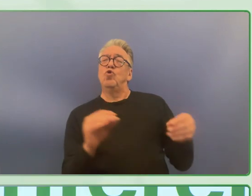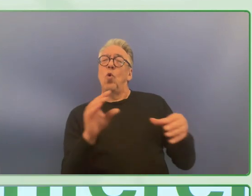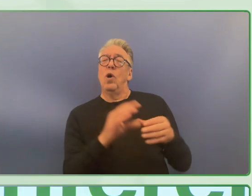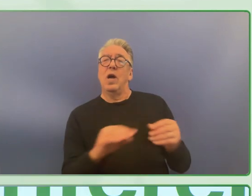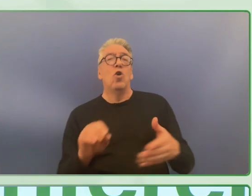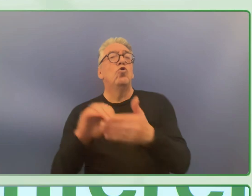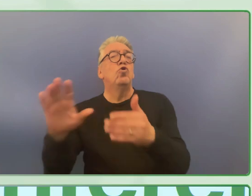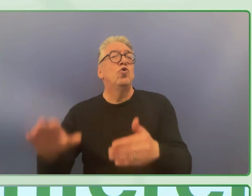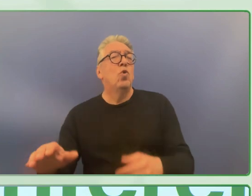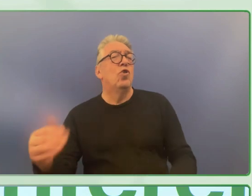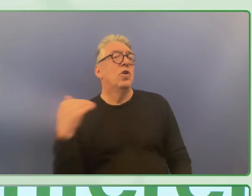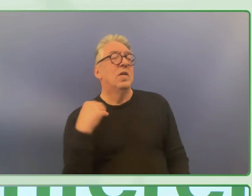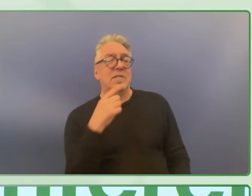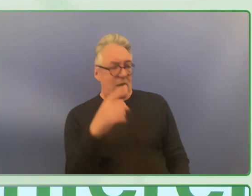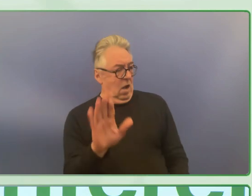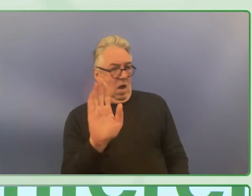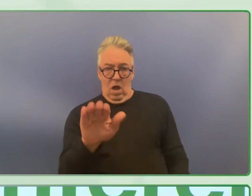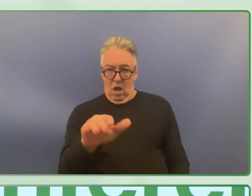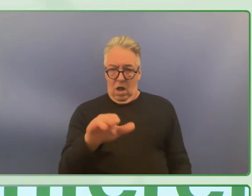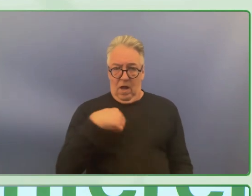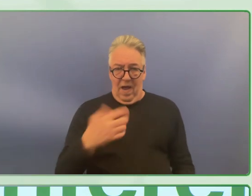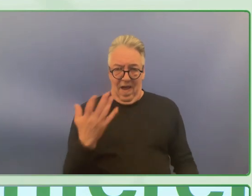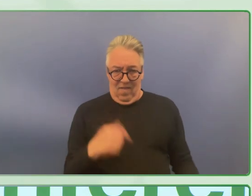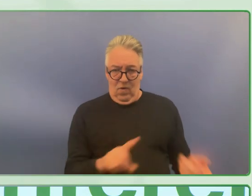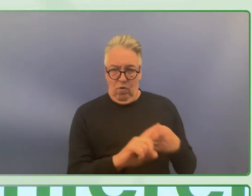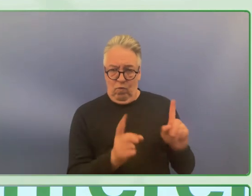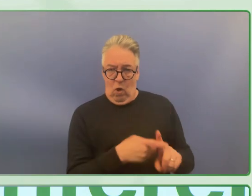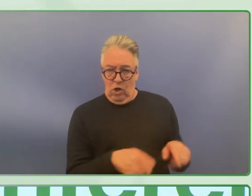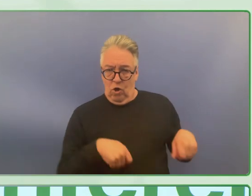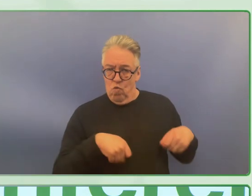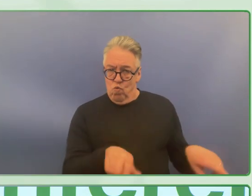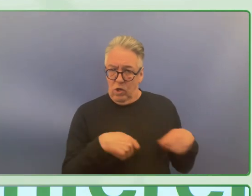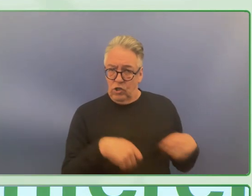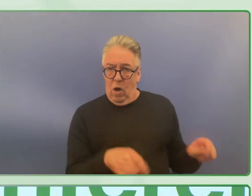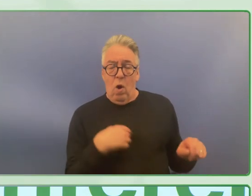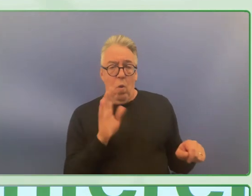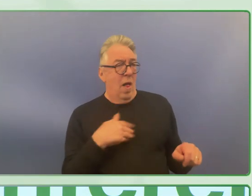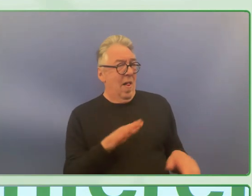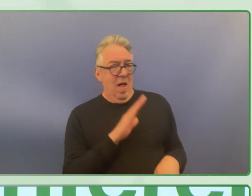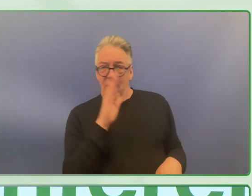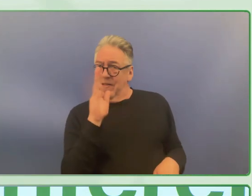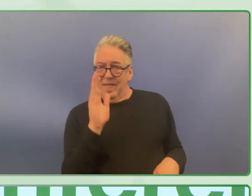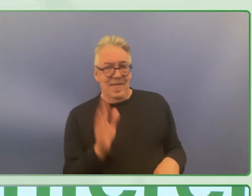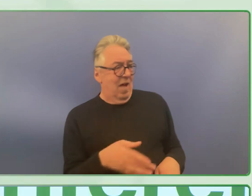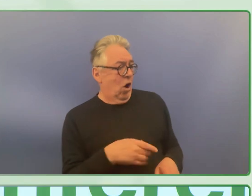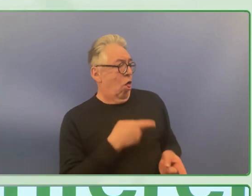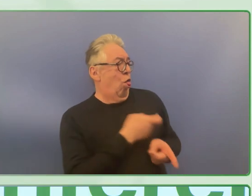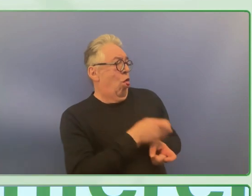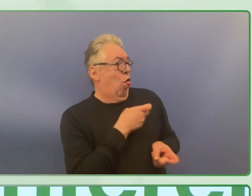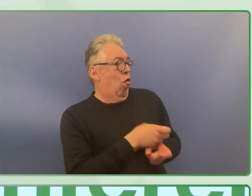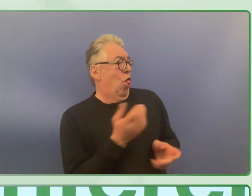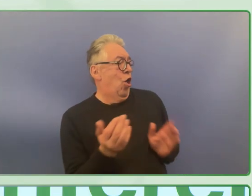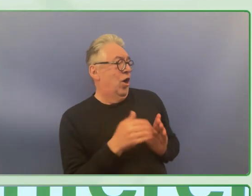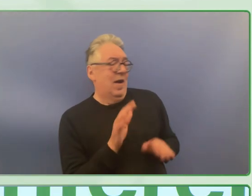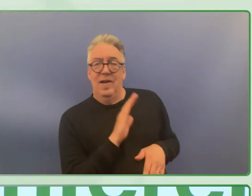is in a wheelchair, a classmate of mine. I will never laugh at her again. My